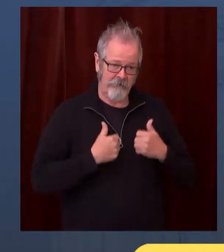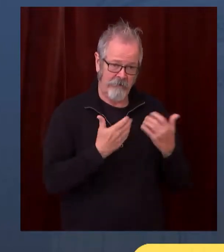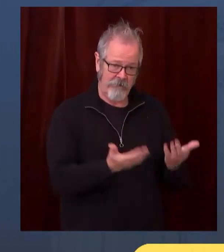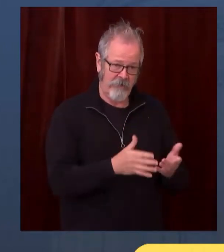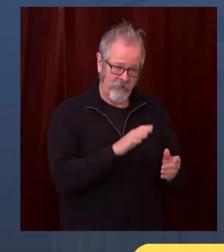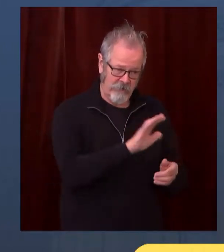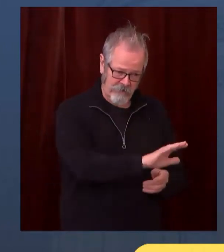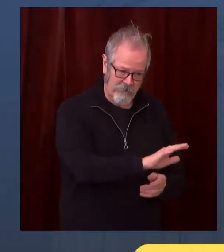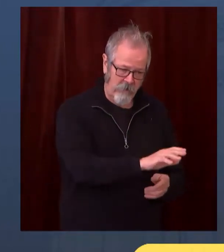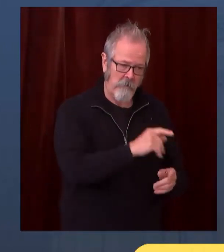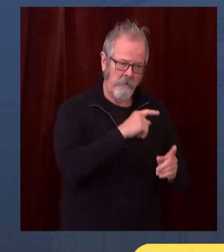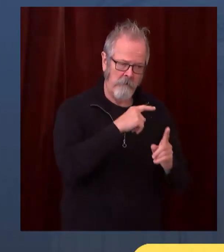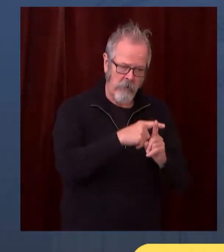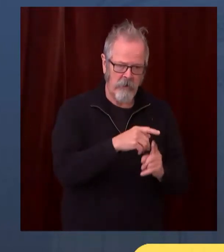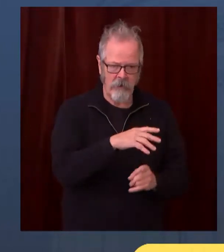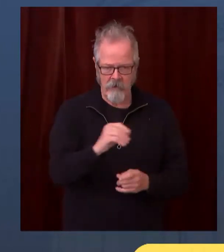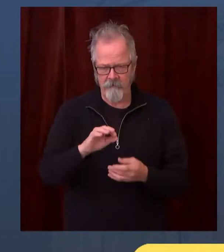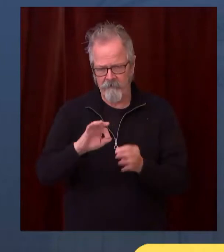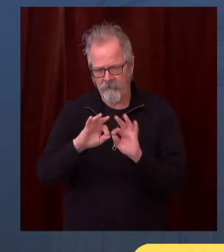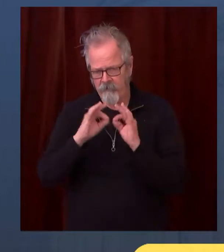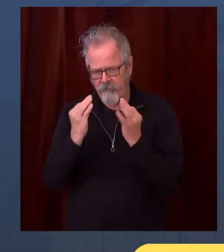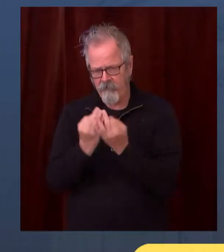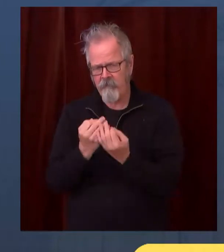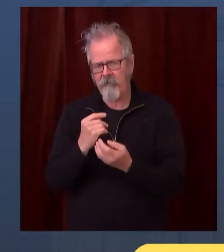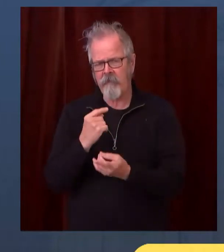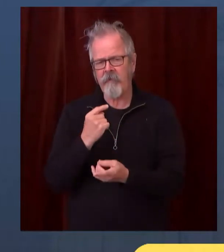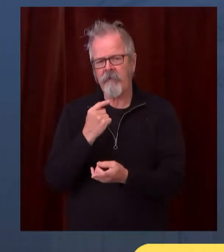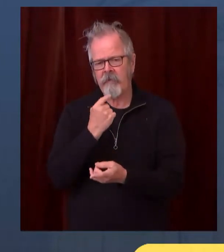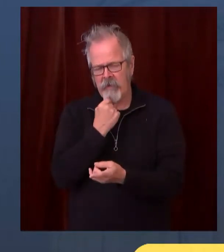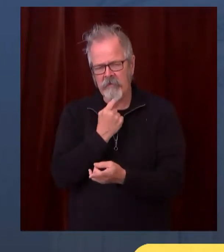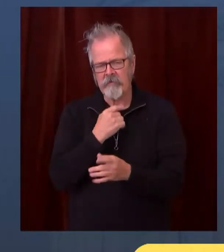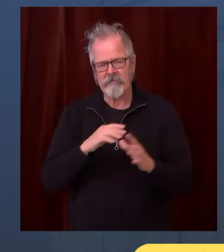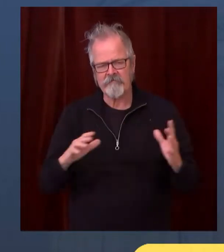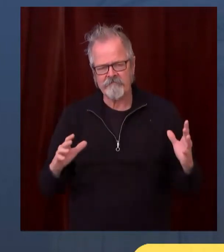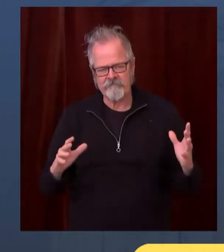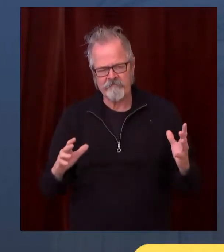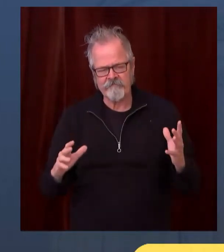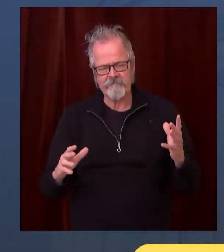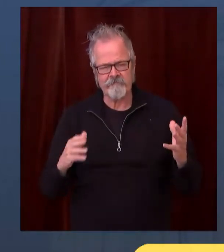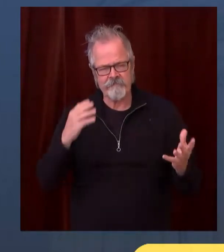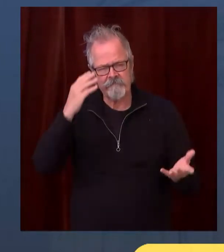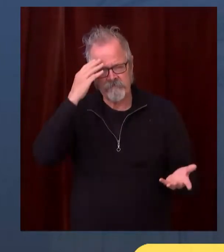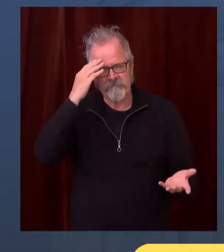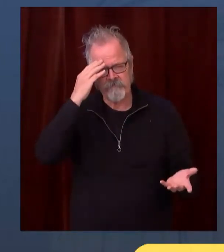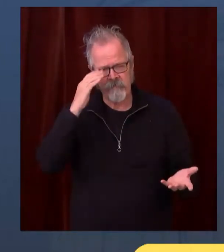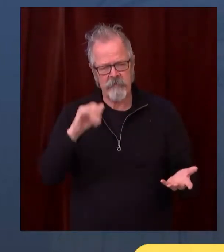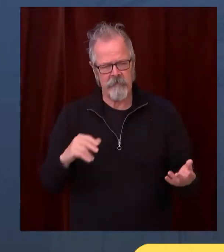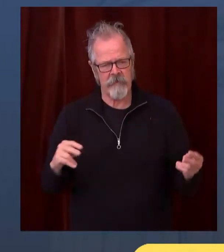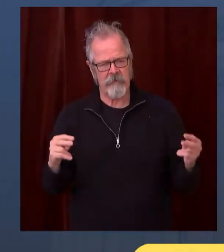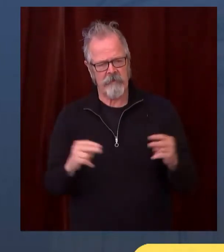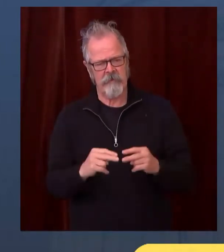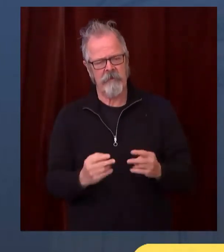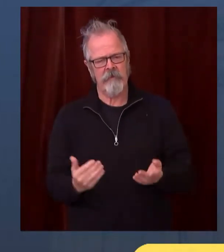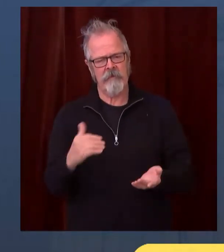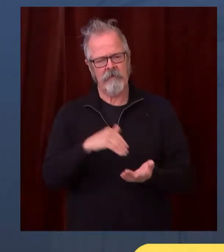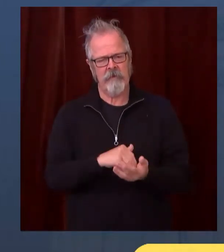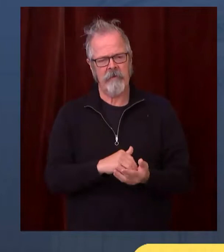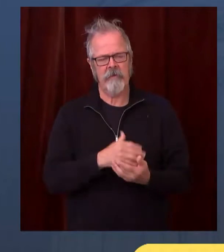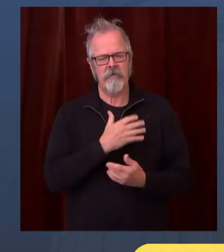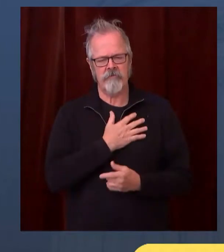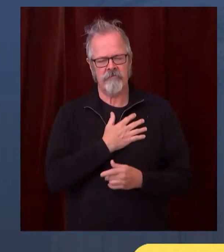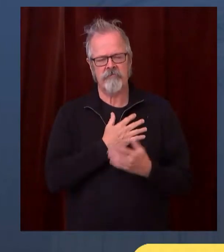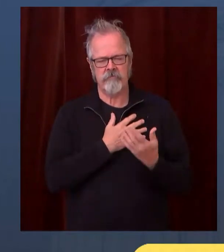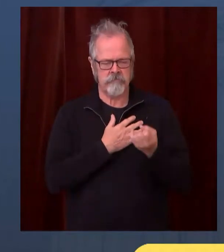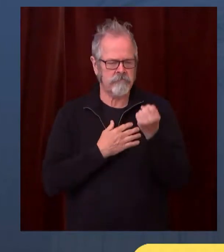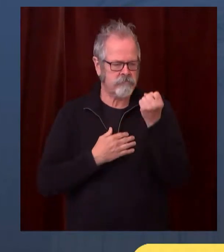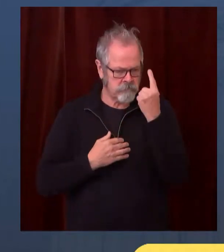as impacted as the inability to see their loved ones in the long-term care facilities. So today is a big step forward for